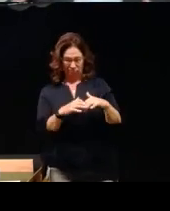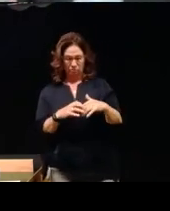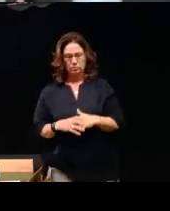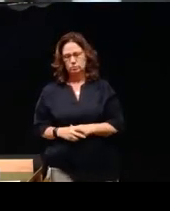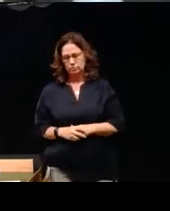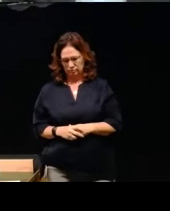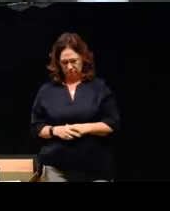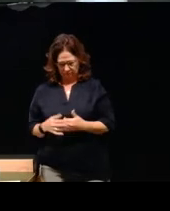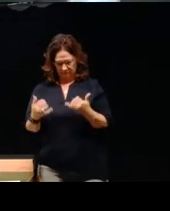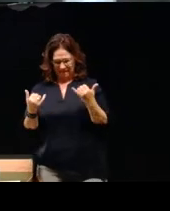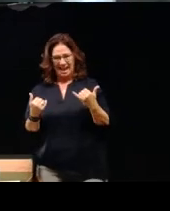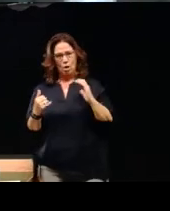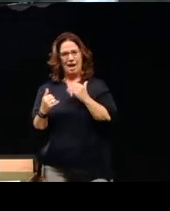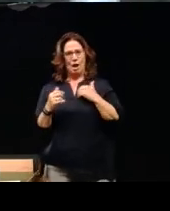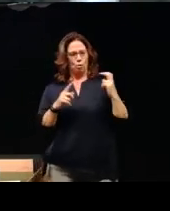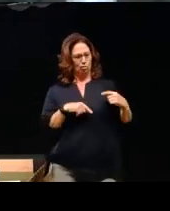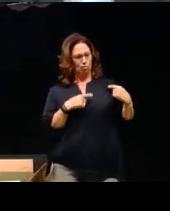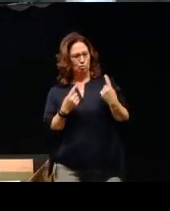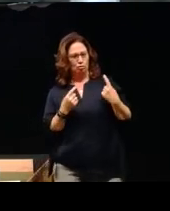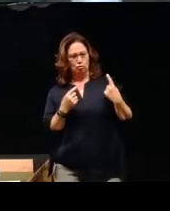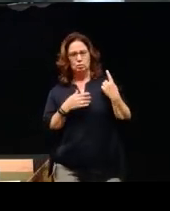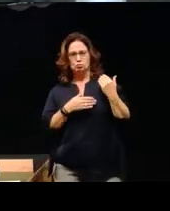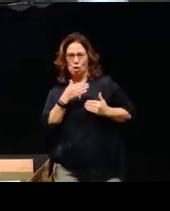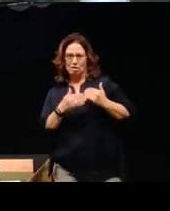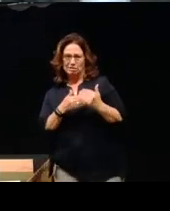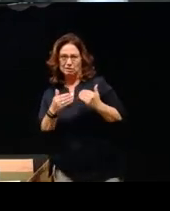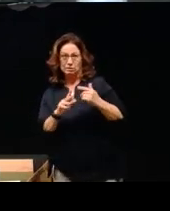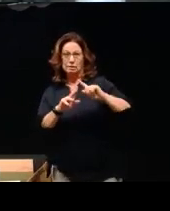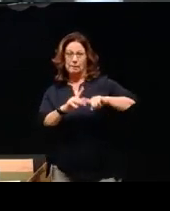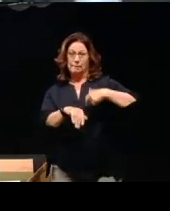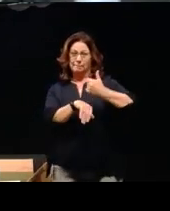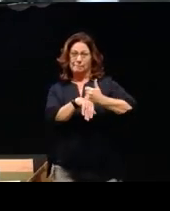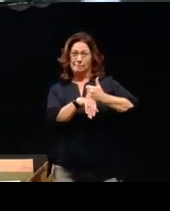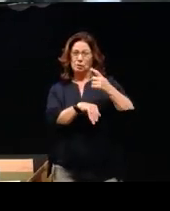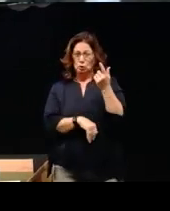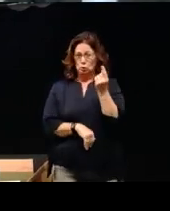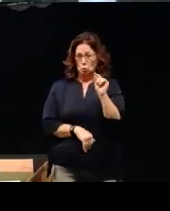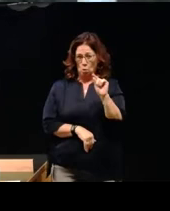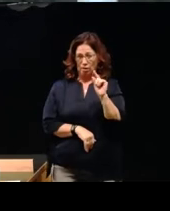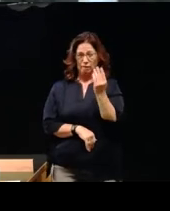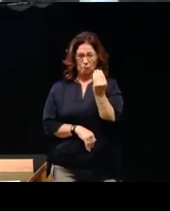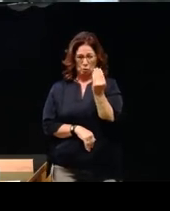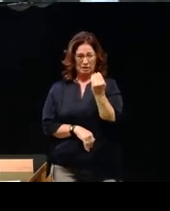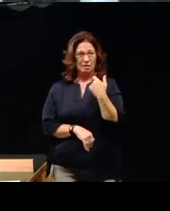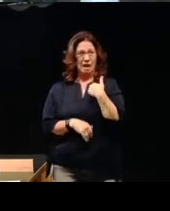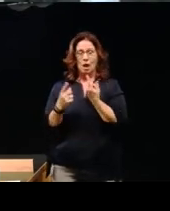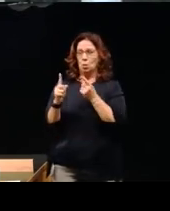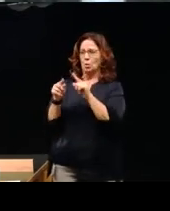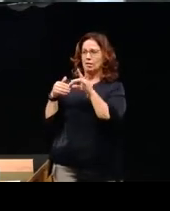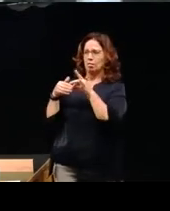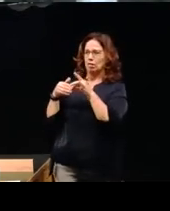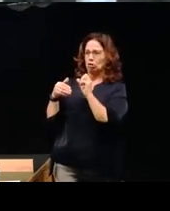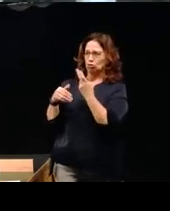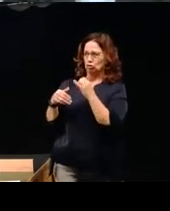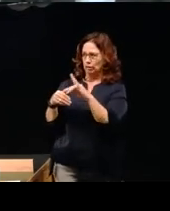So a little bit of our journey, really, when we began in 2014, I approached leadership